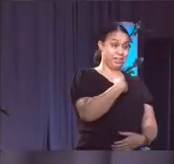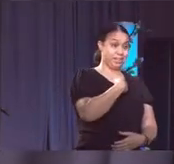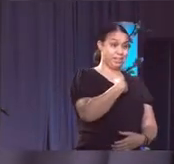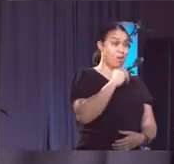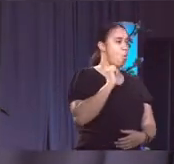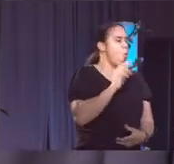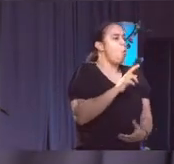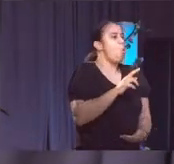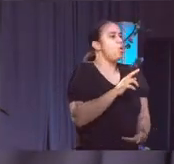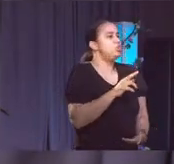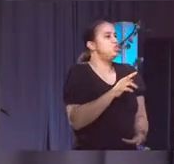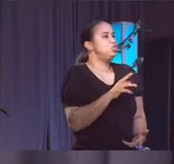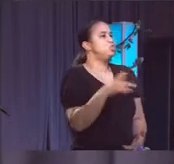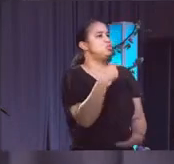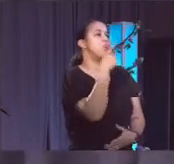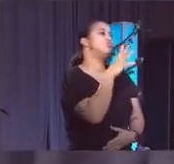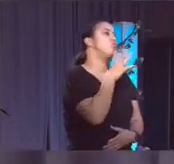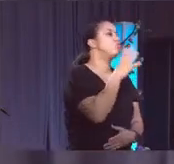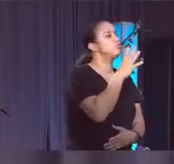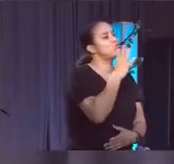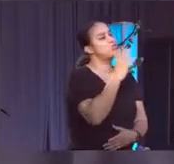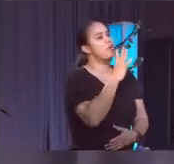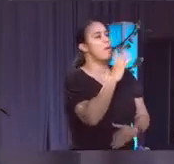Or you just want to tell me about you?